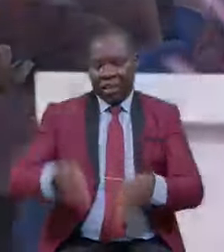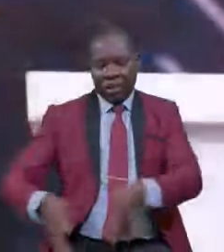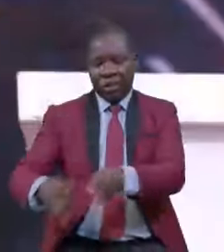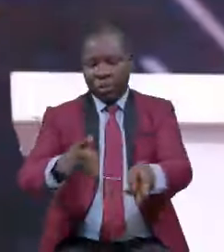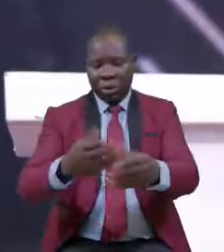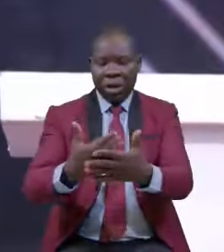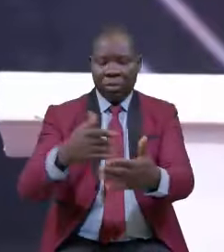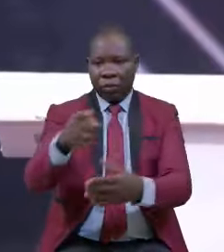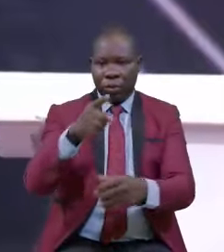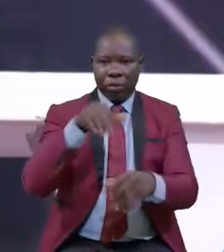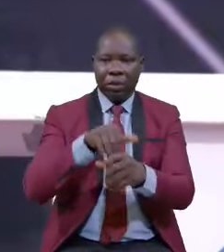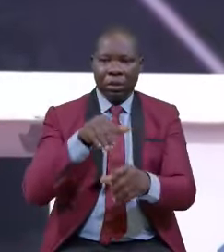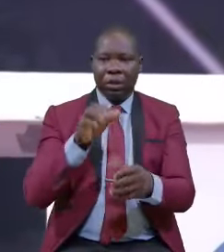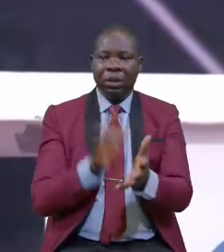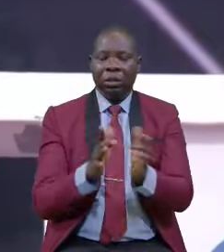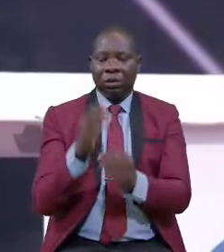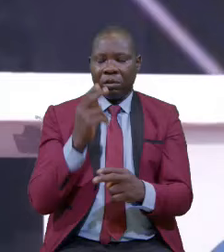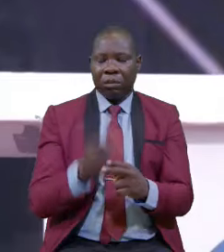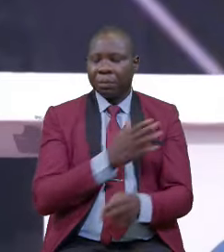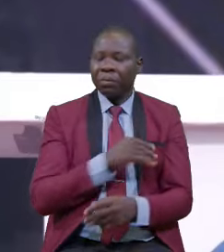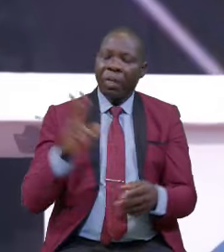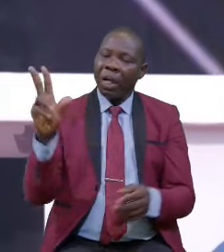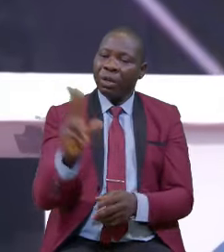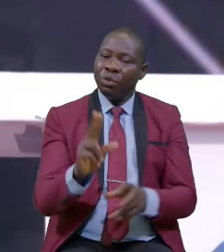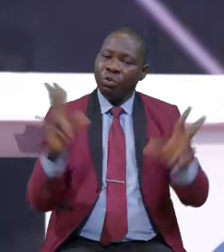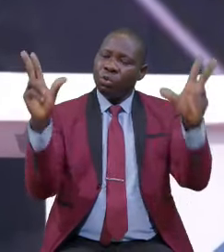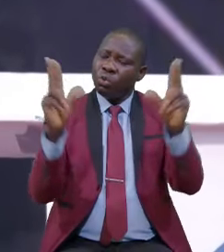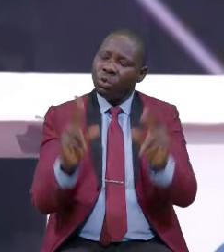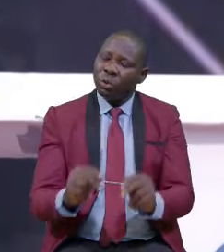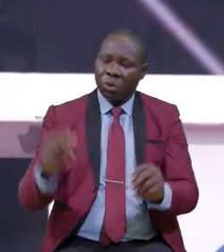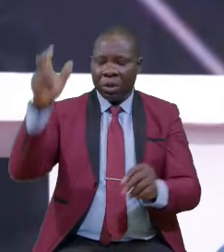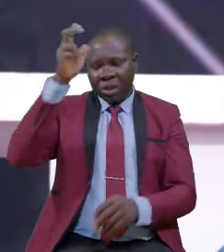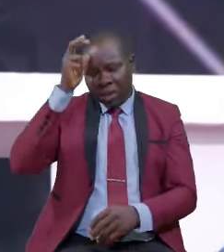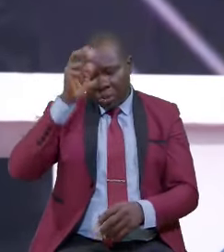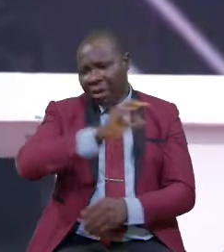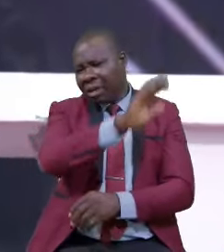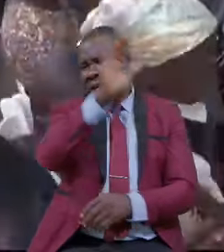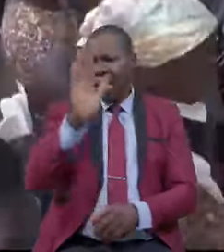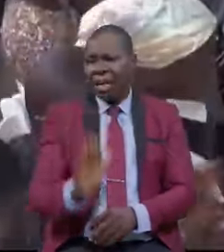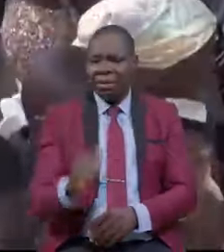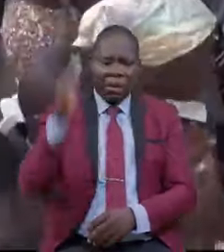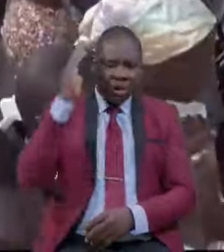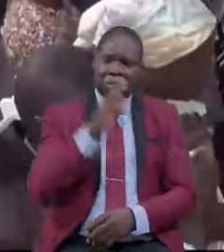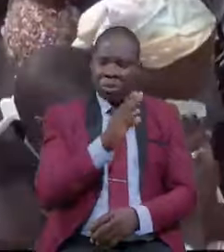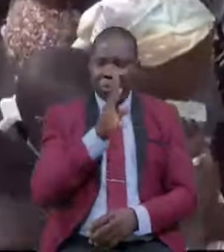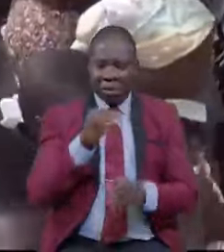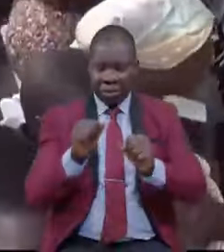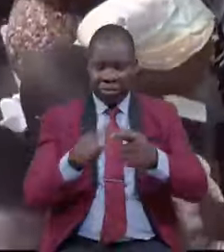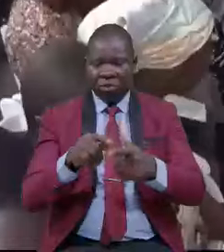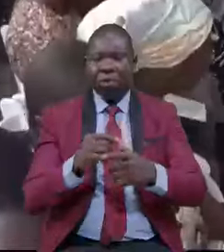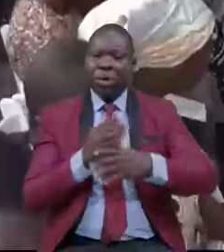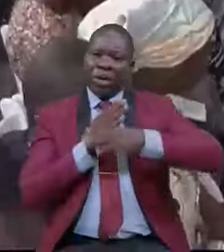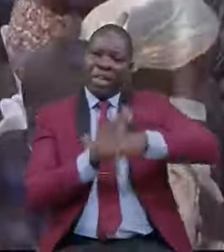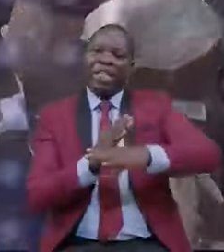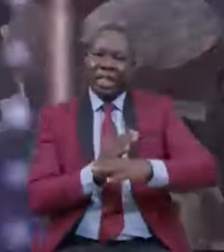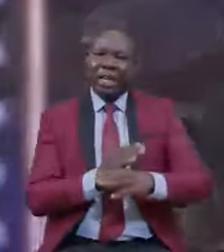And no demon ever will attempt, they dare not do that, will attempt to